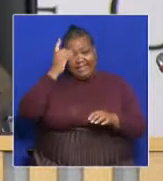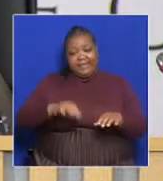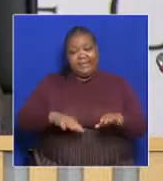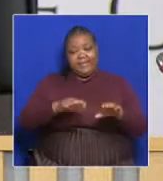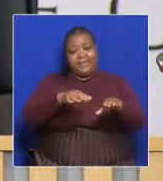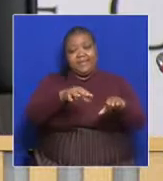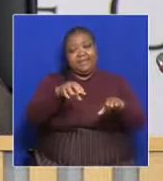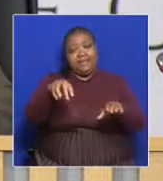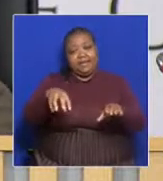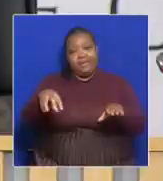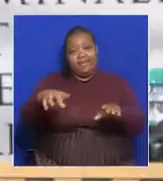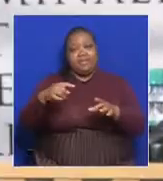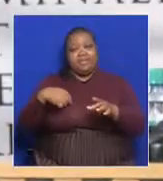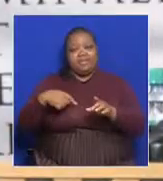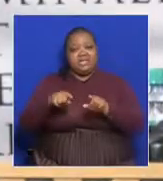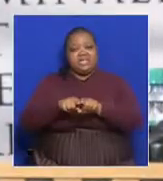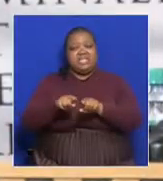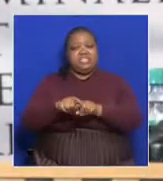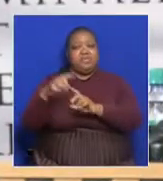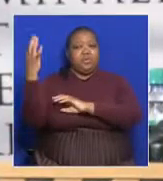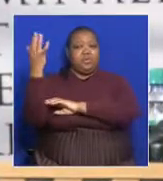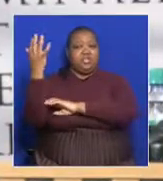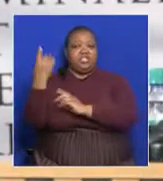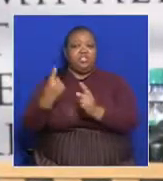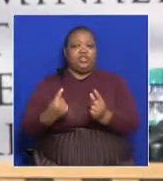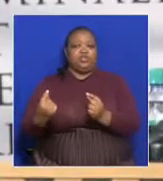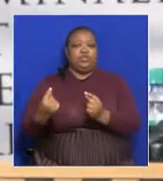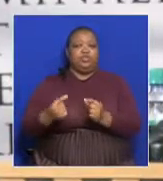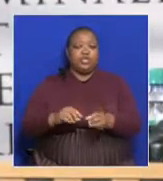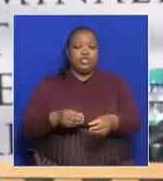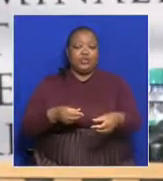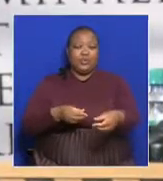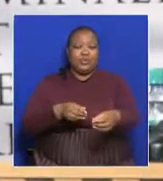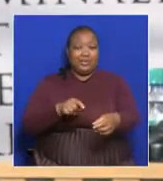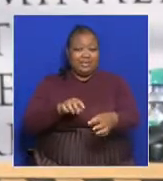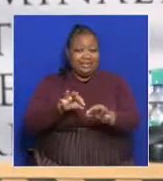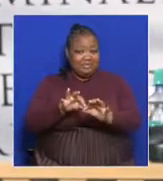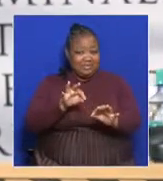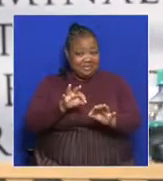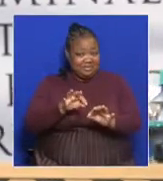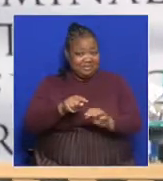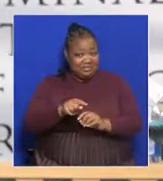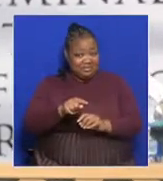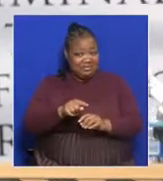presentation. now I'm talking about this one specifically. You contributed to this particular document.